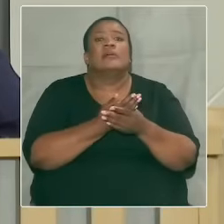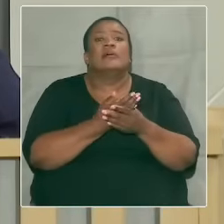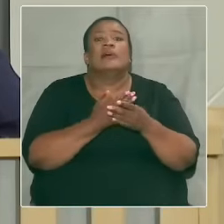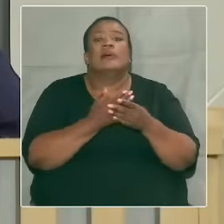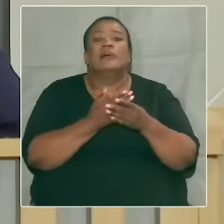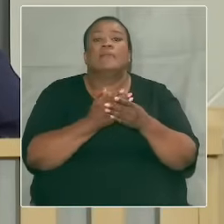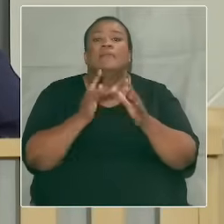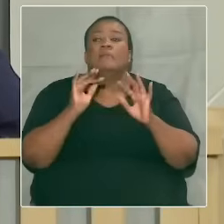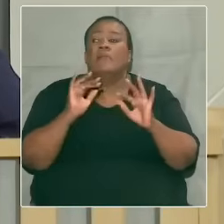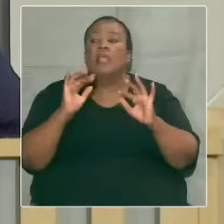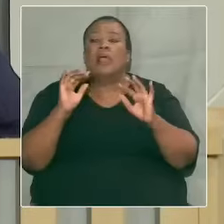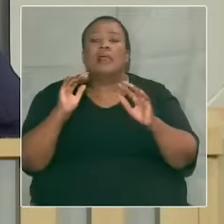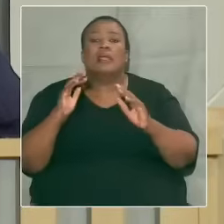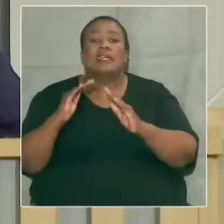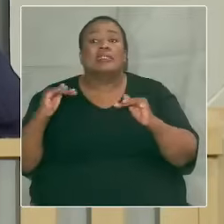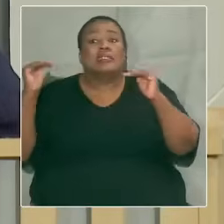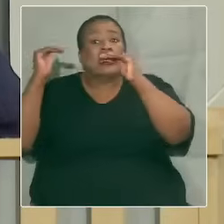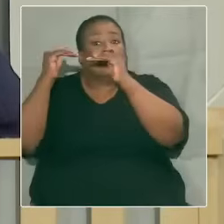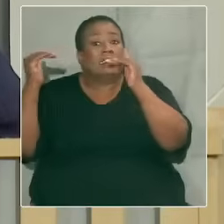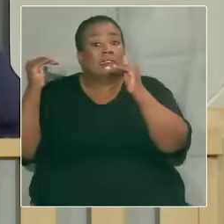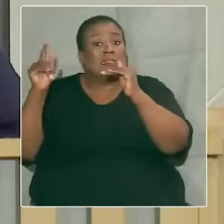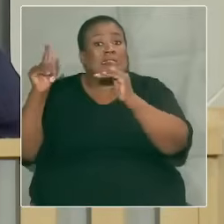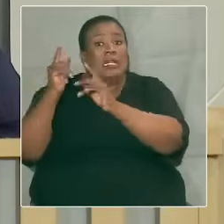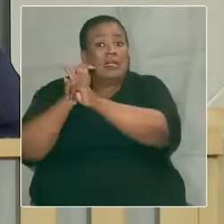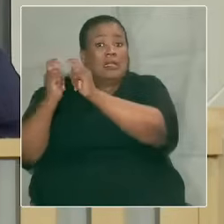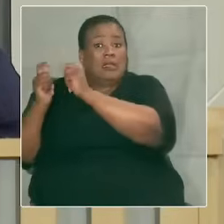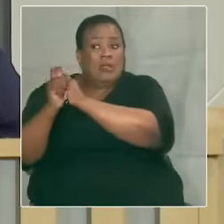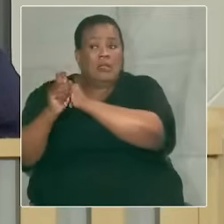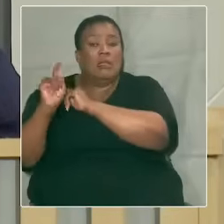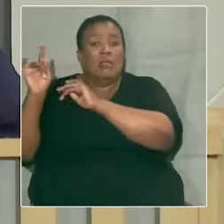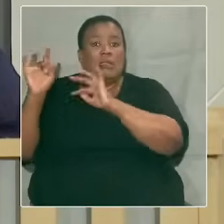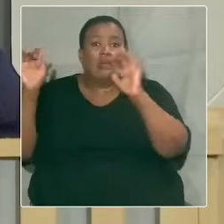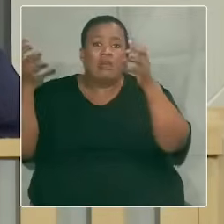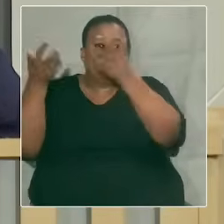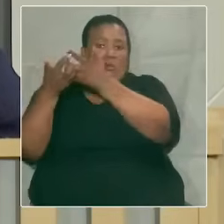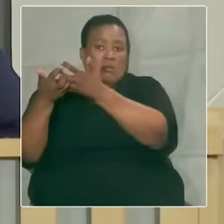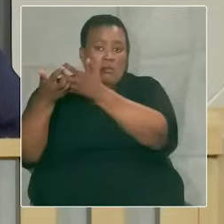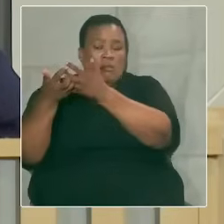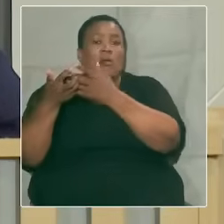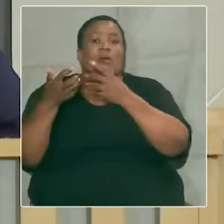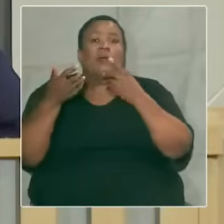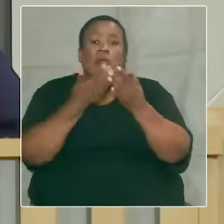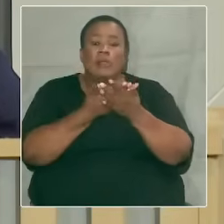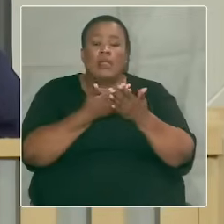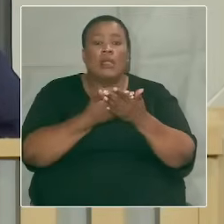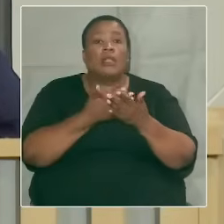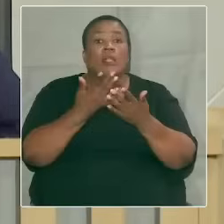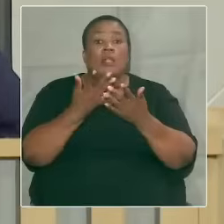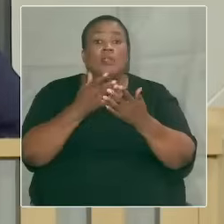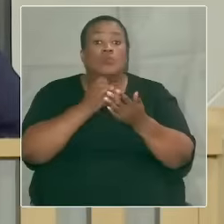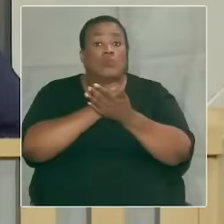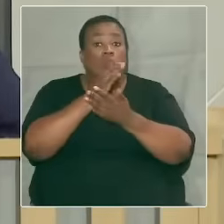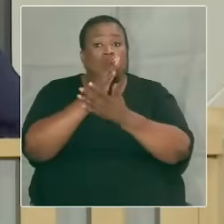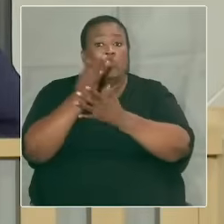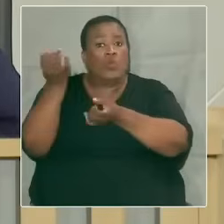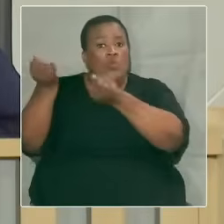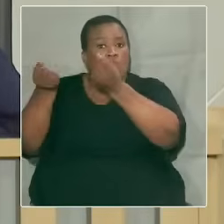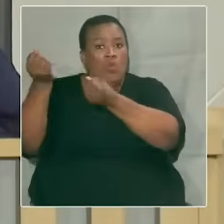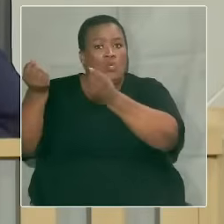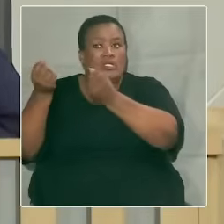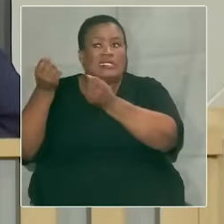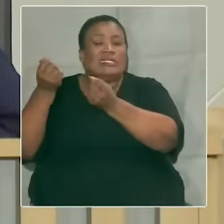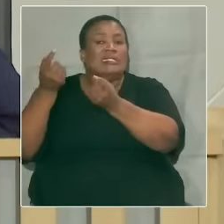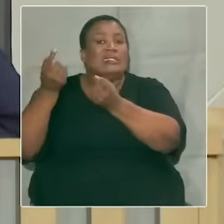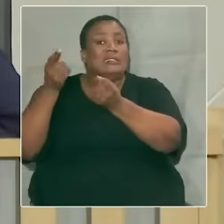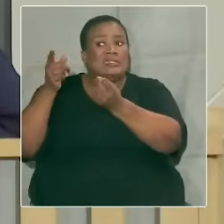be effectively presented in court. The SSA supported the PKTT